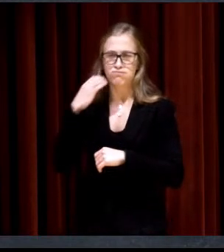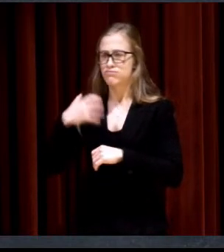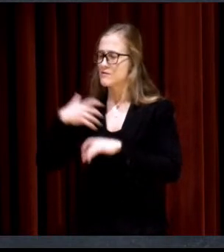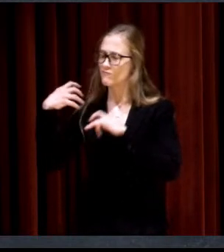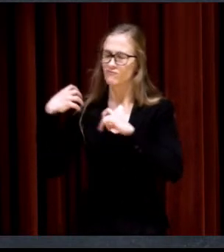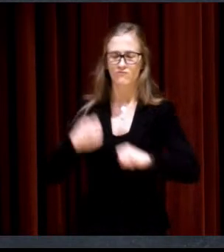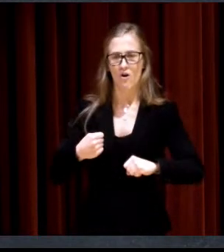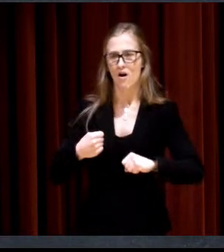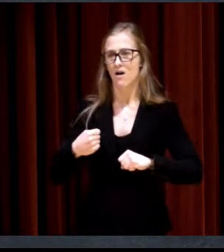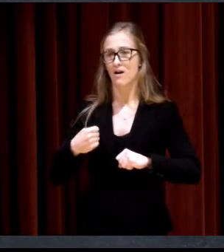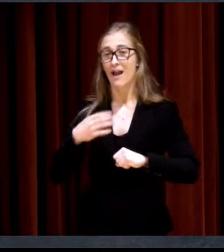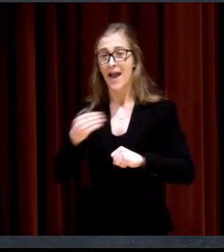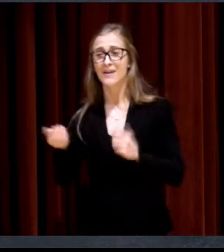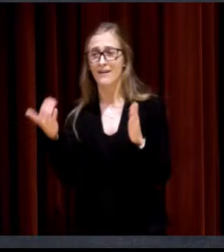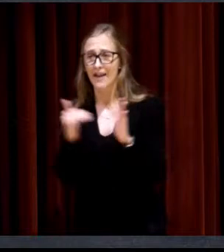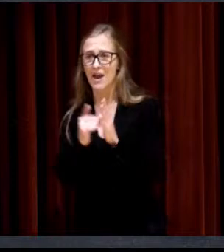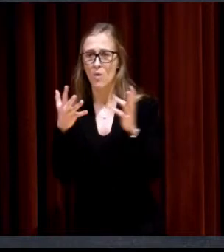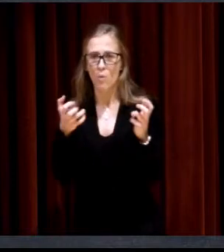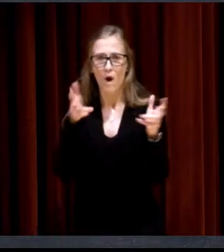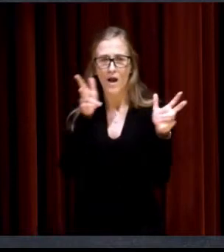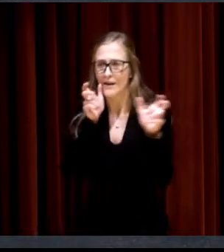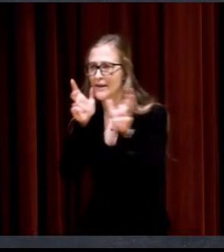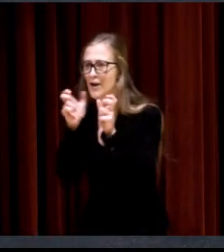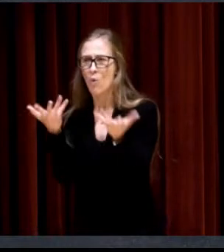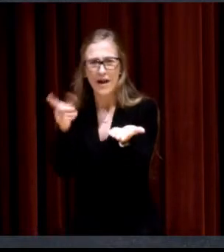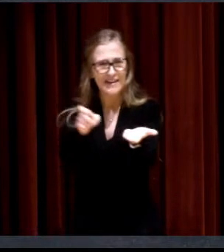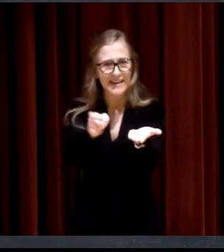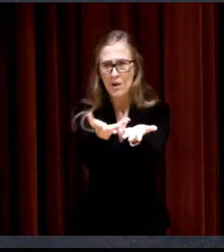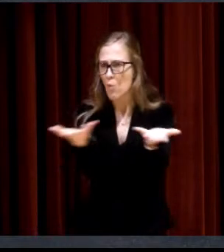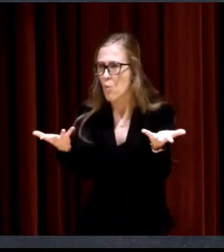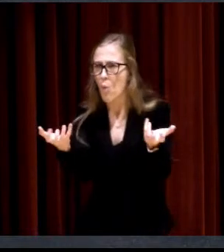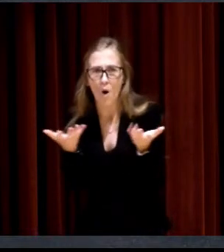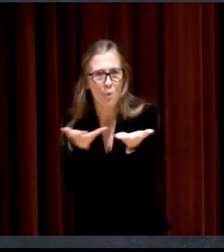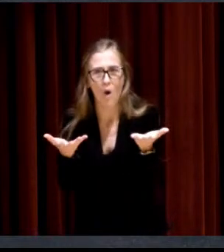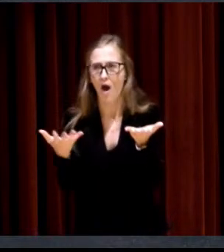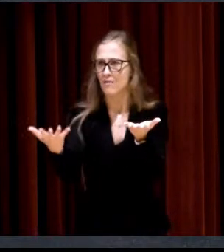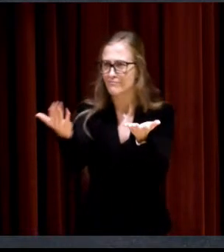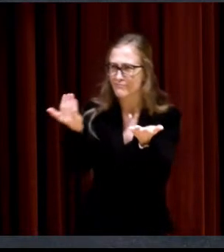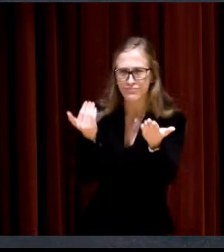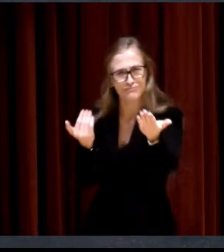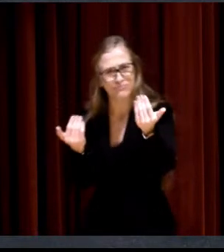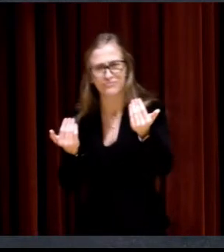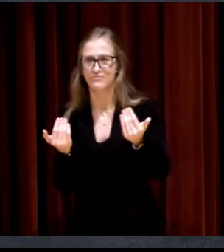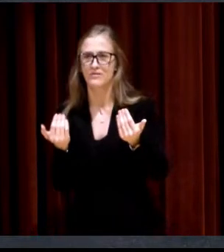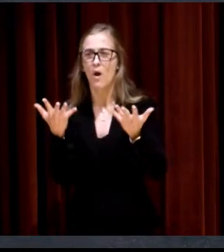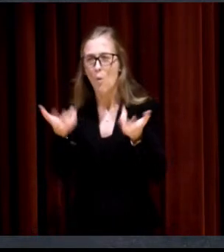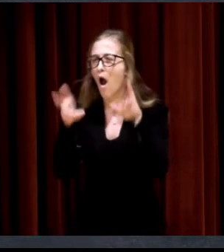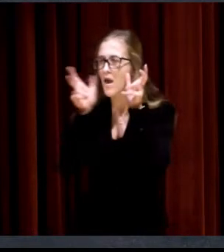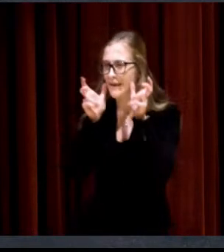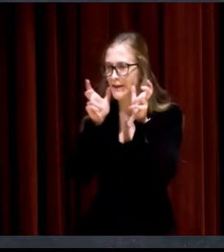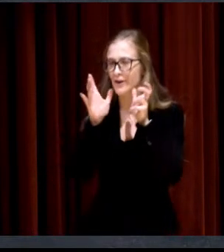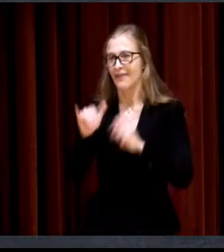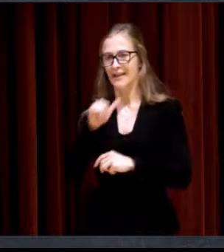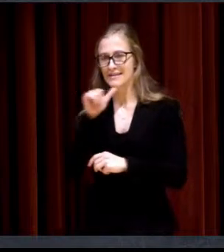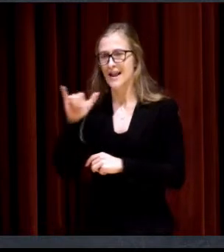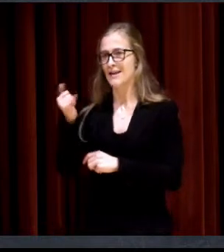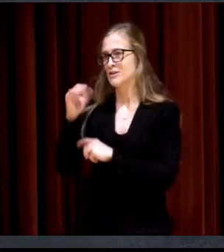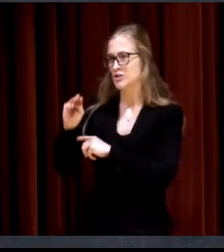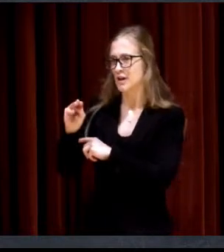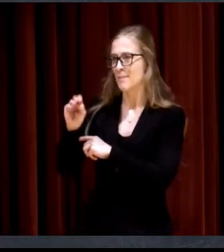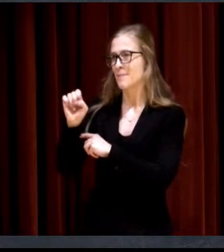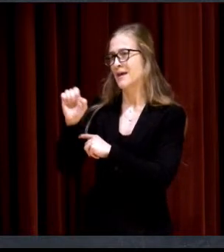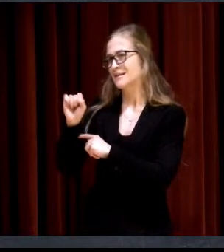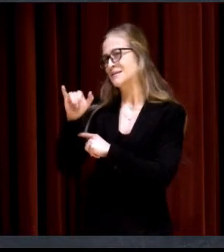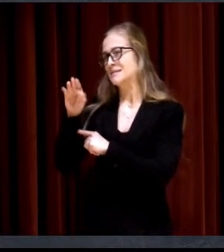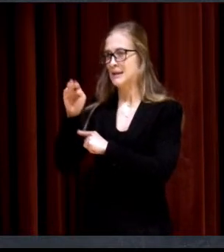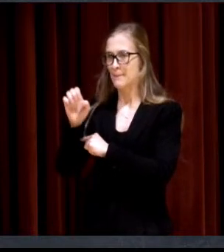again, hear from the people who, what do you need? What do the students need? What do the families need? And it's not something where Jim Simmons, the governor, or